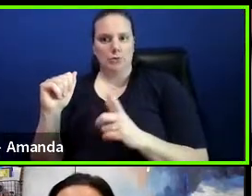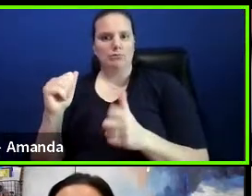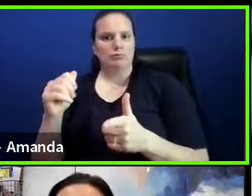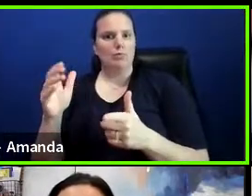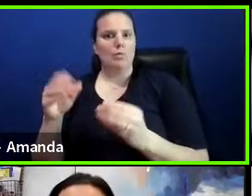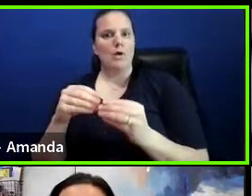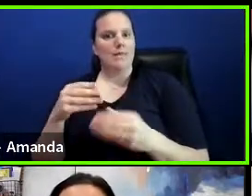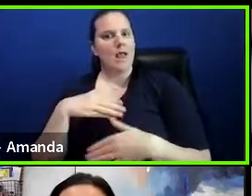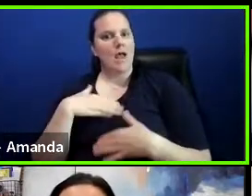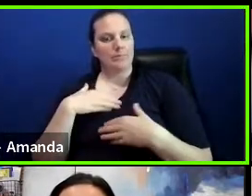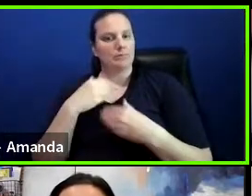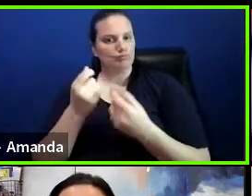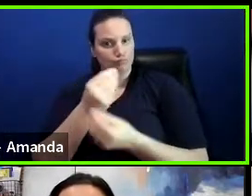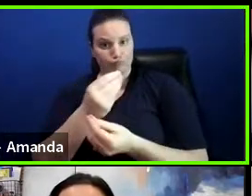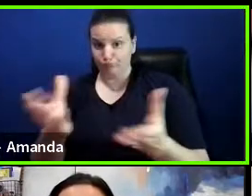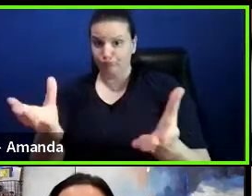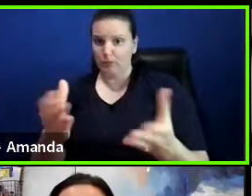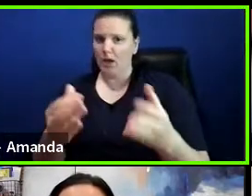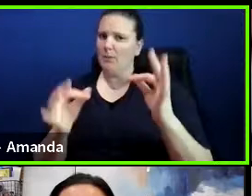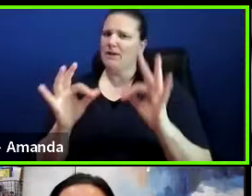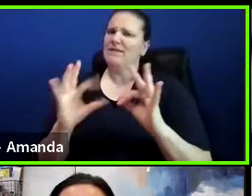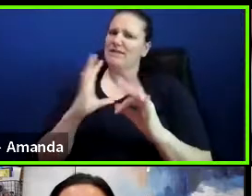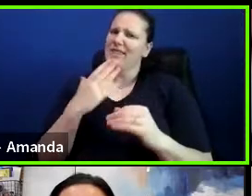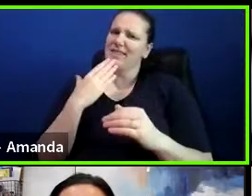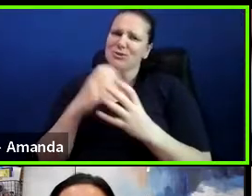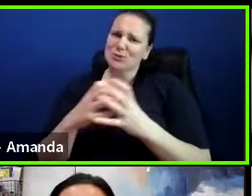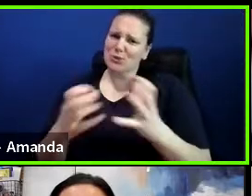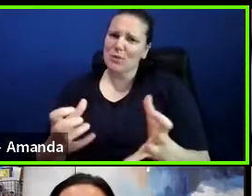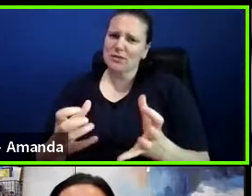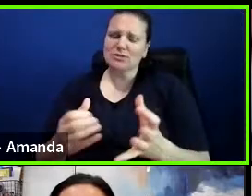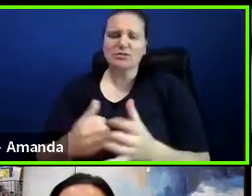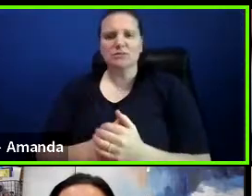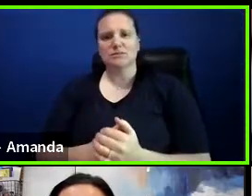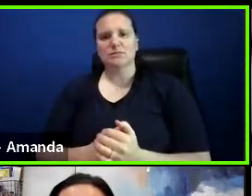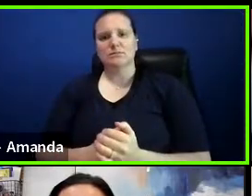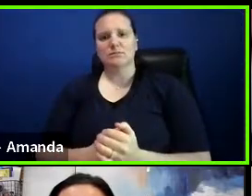than happy to get it to you. Thank you so much.